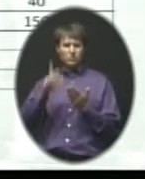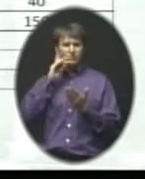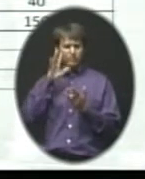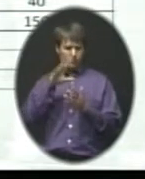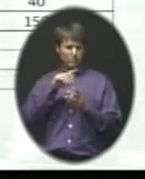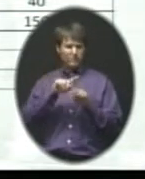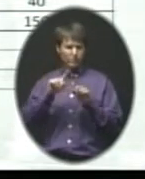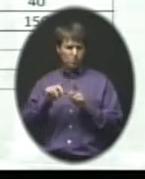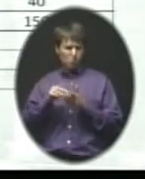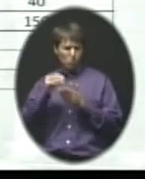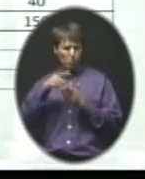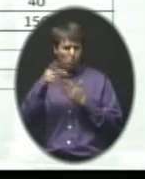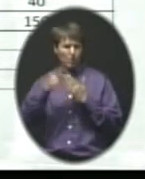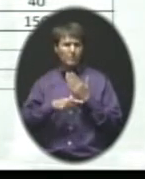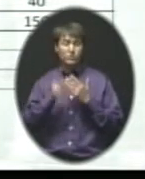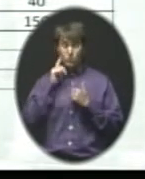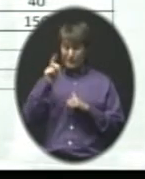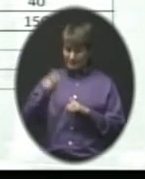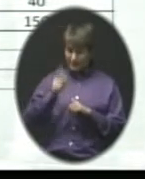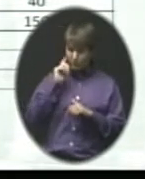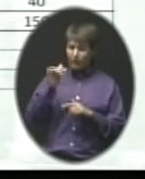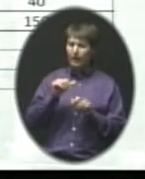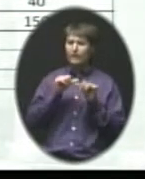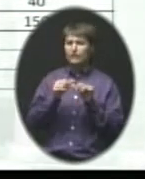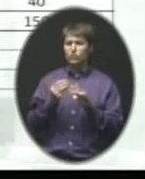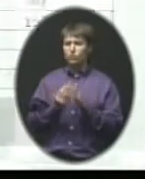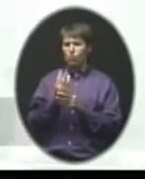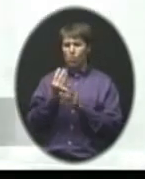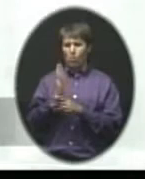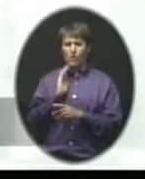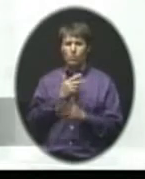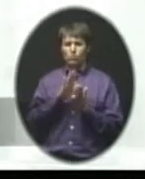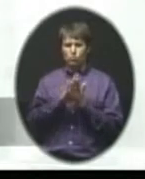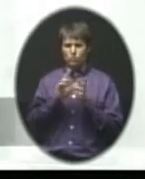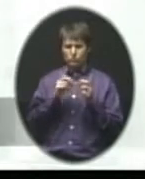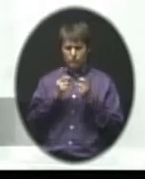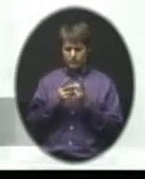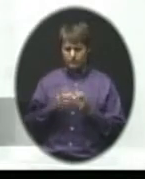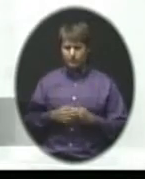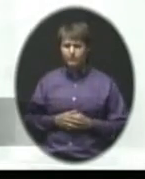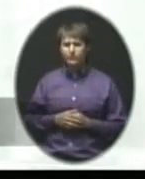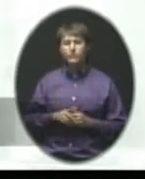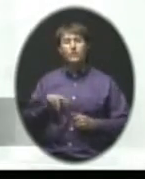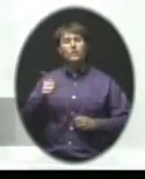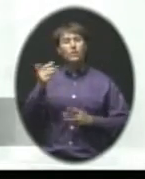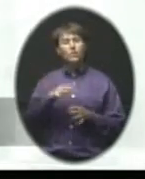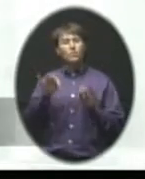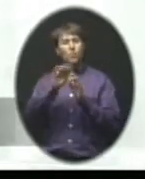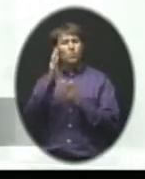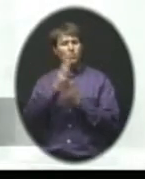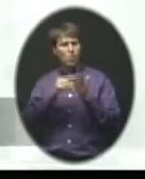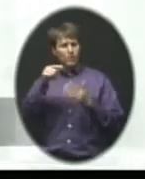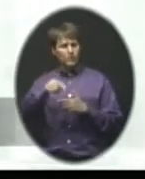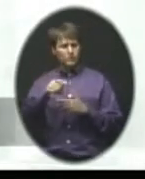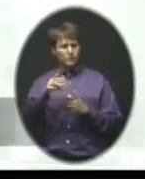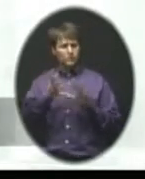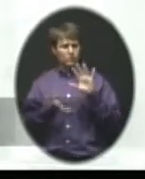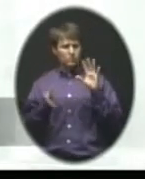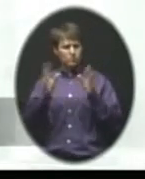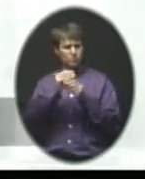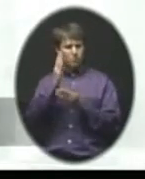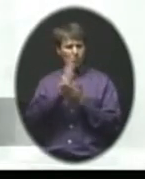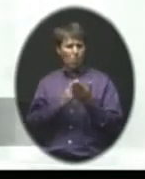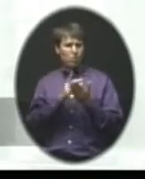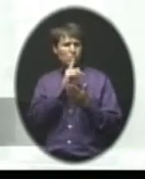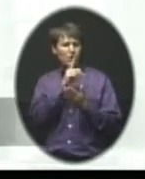So the needs of alternative education continue to grow in our district. Another key consideration for you this evening is the components of the